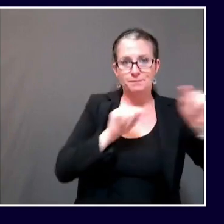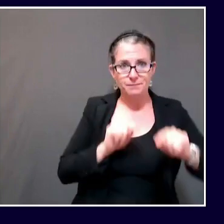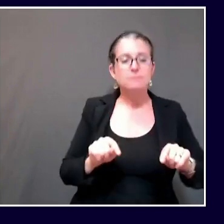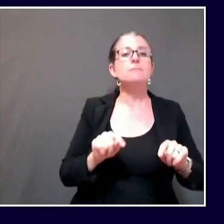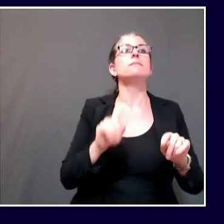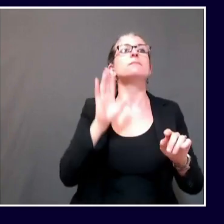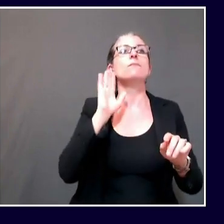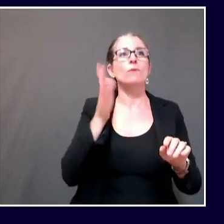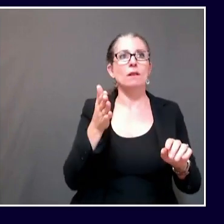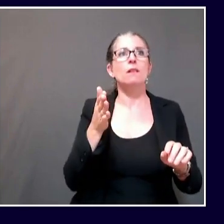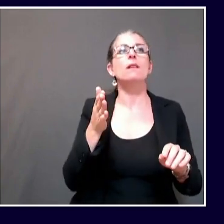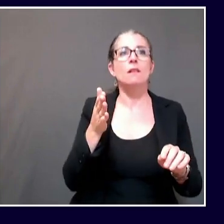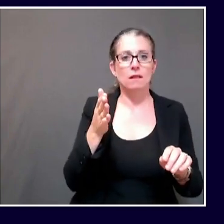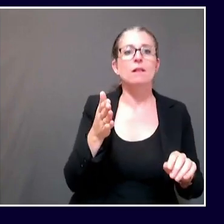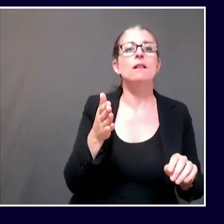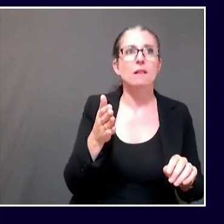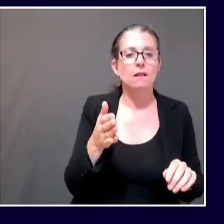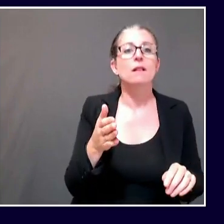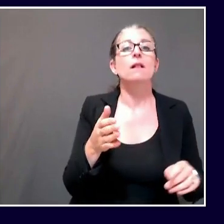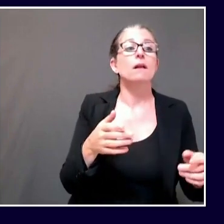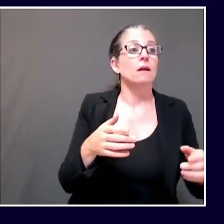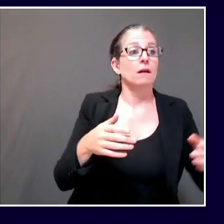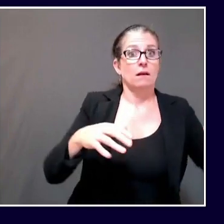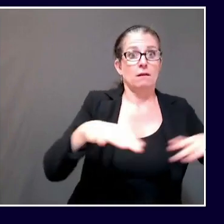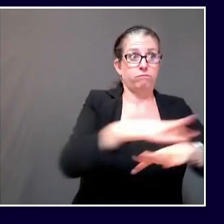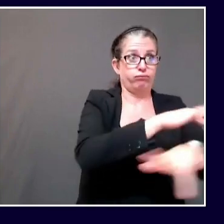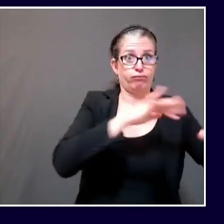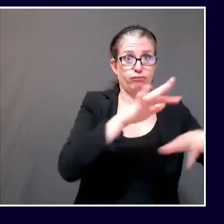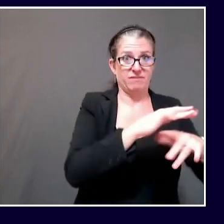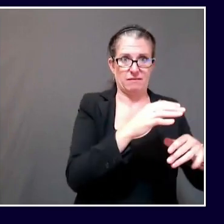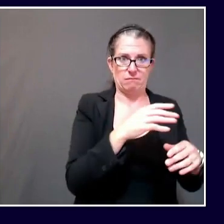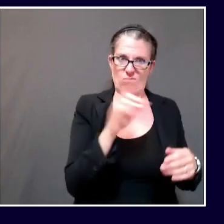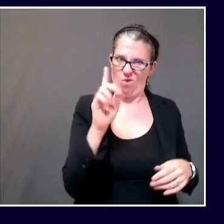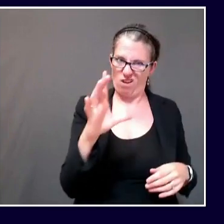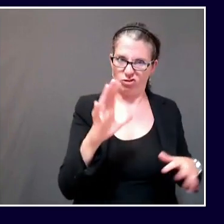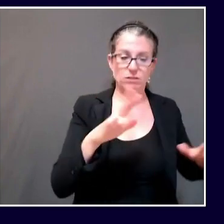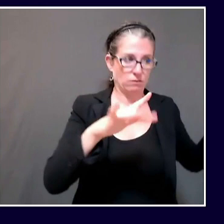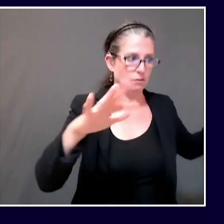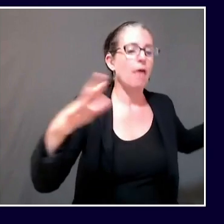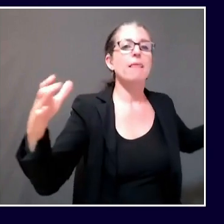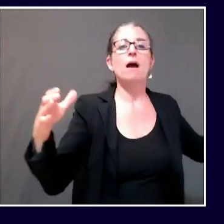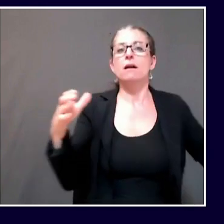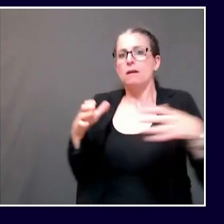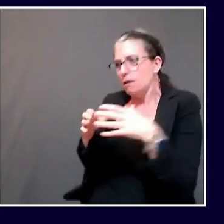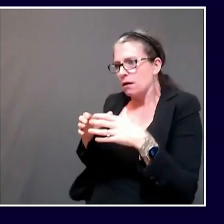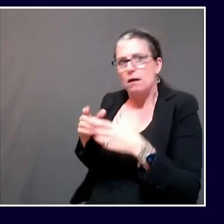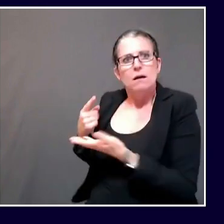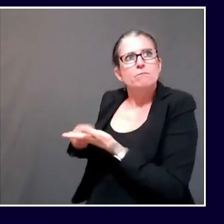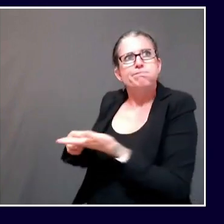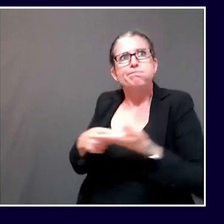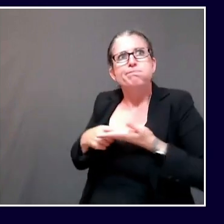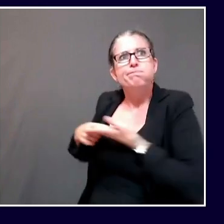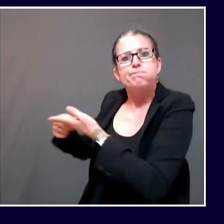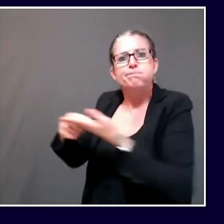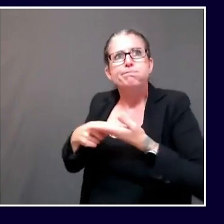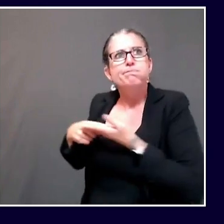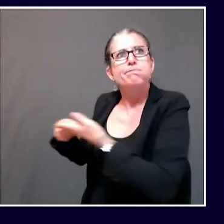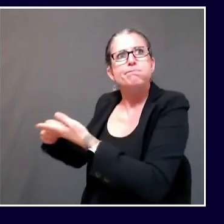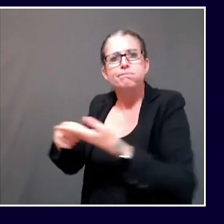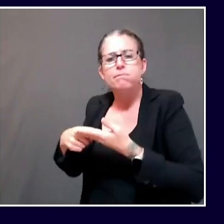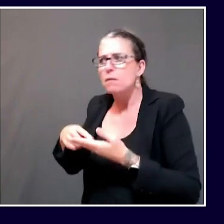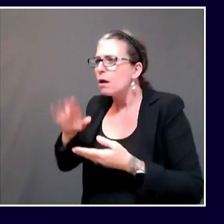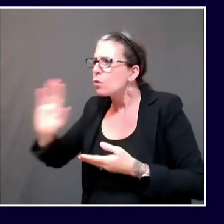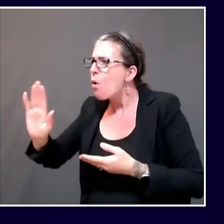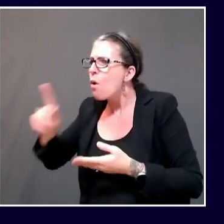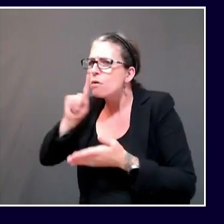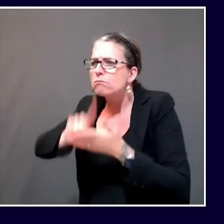their places. And we've got a database that tracks all these things. And lo and behold, we identified a large number of individuals who all